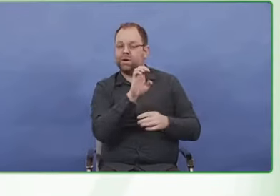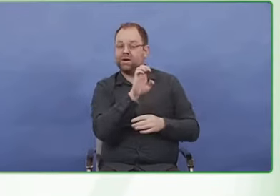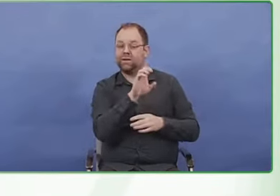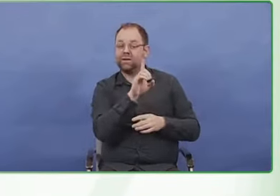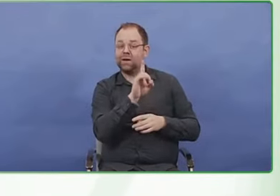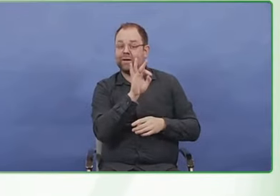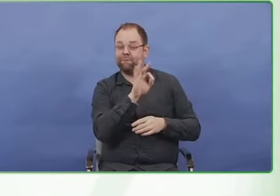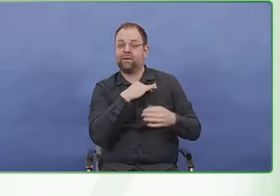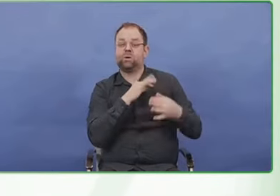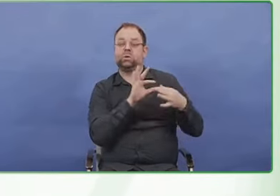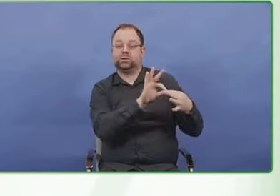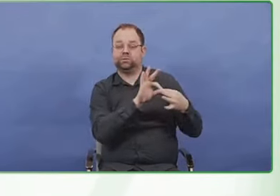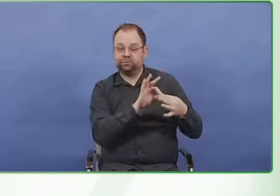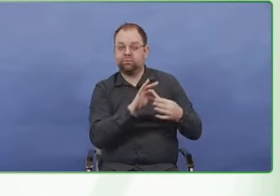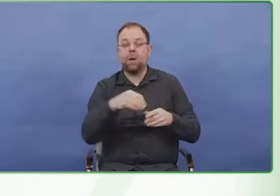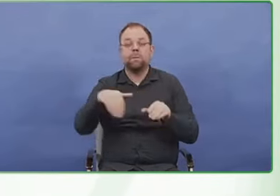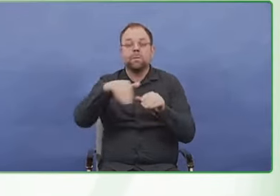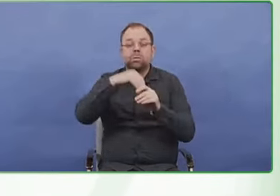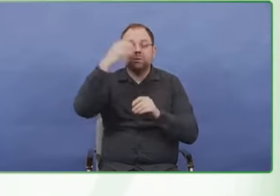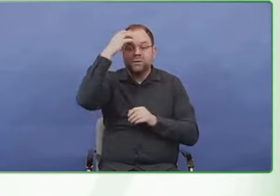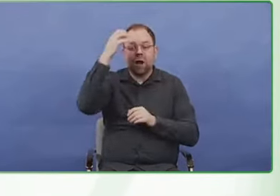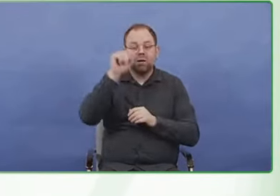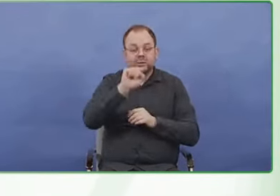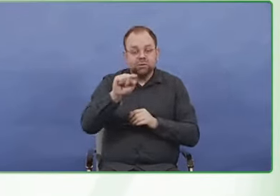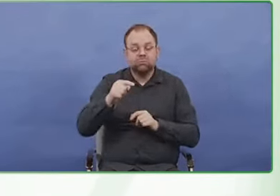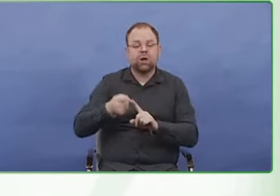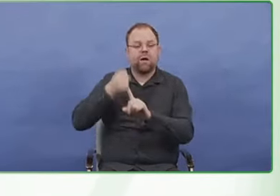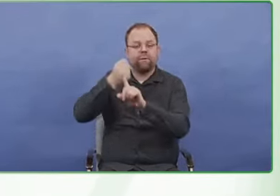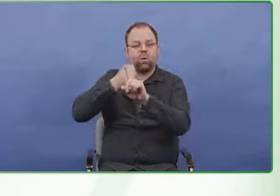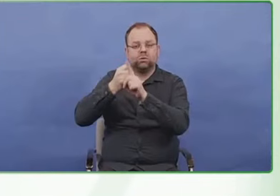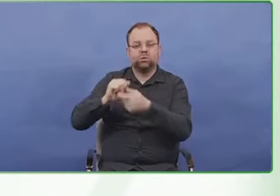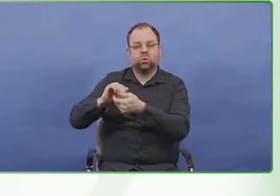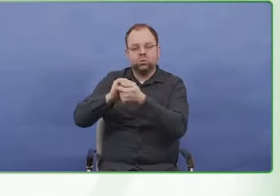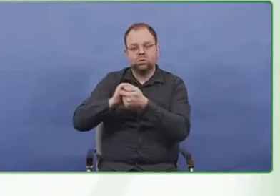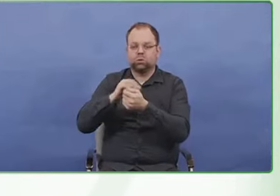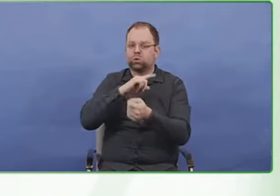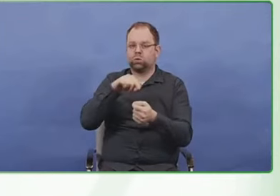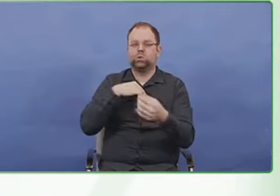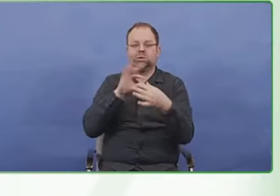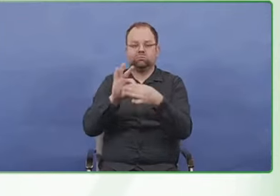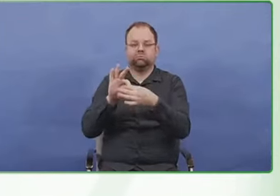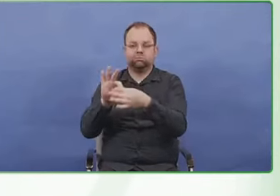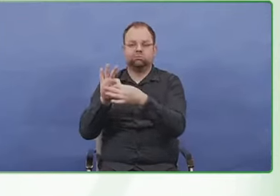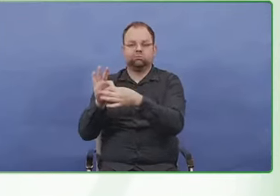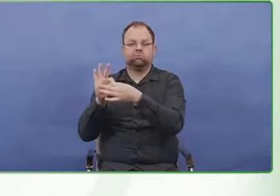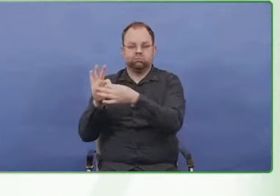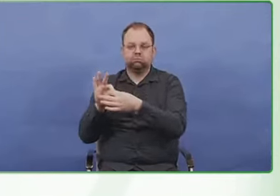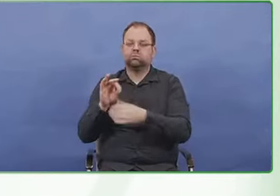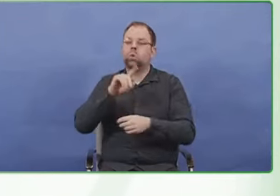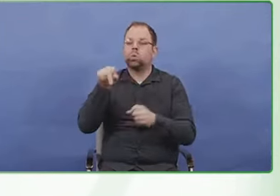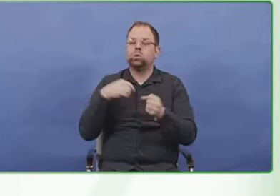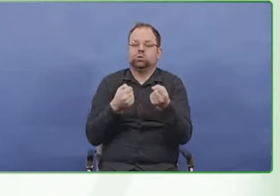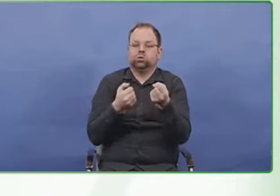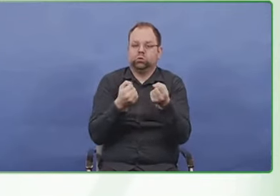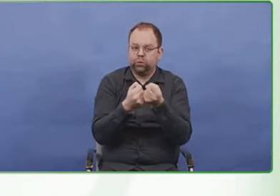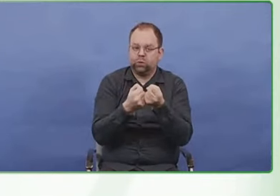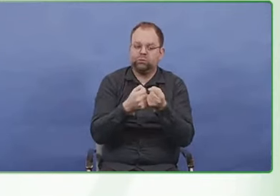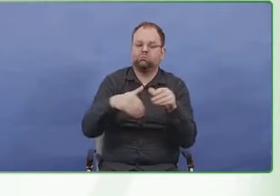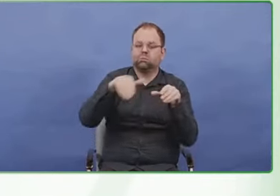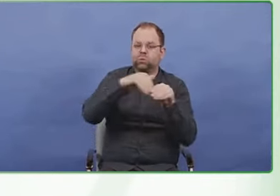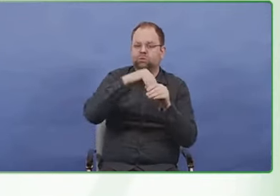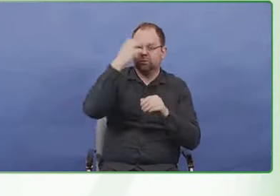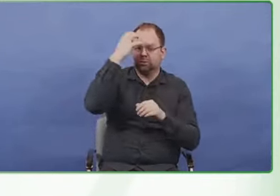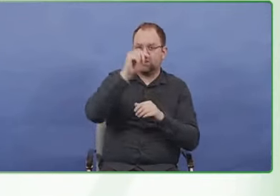WHO, will provide a midterm report to the Regional Committee at its 76th session in 2026. And we will have a monitoring